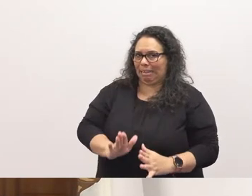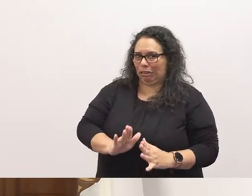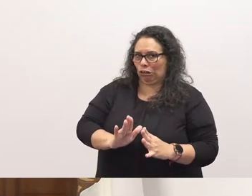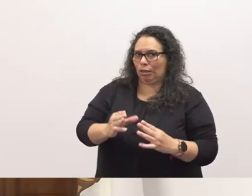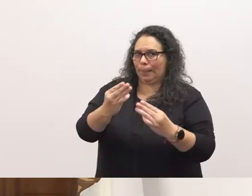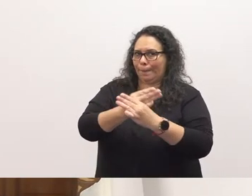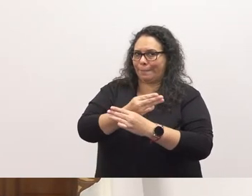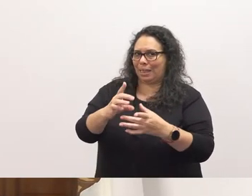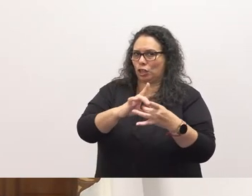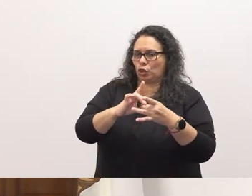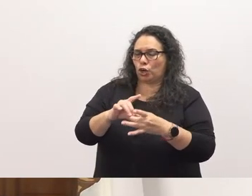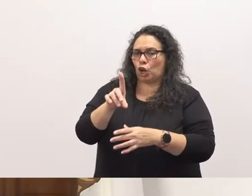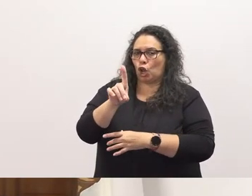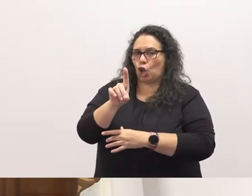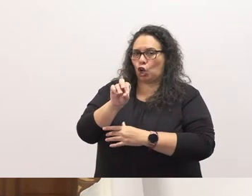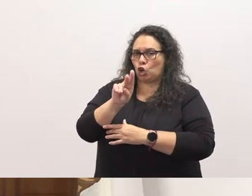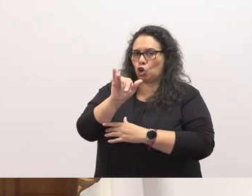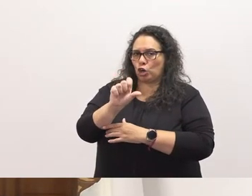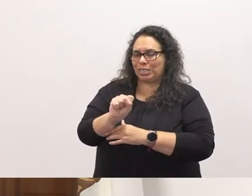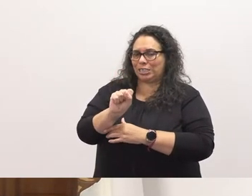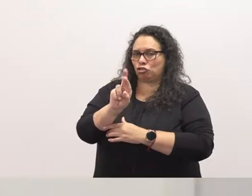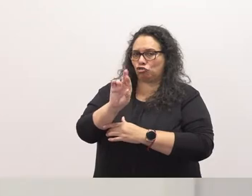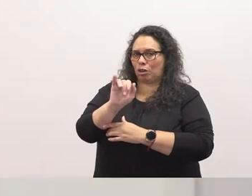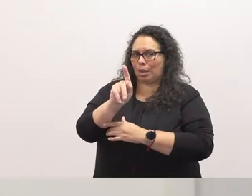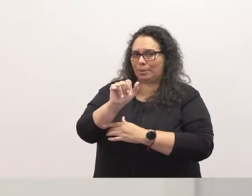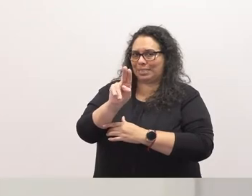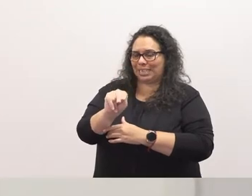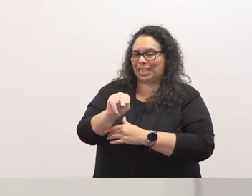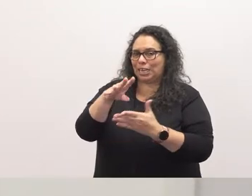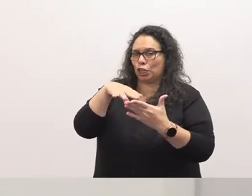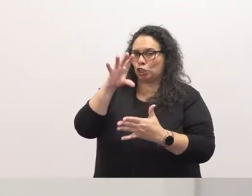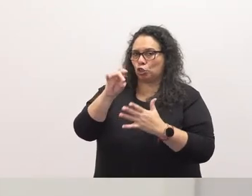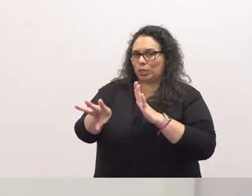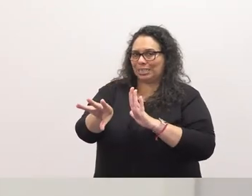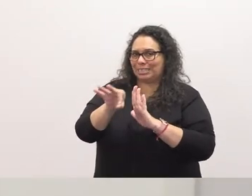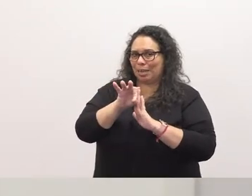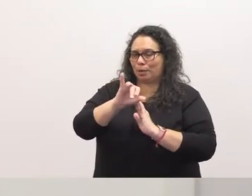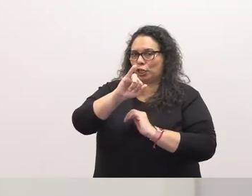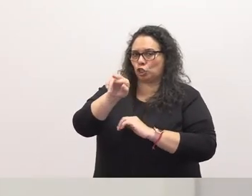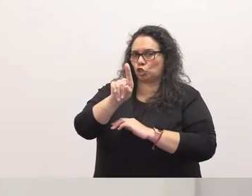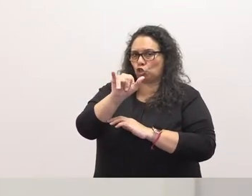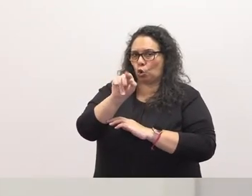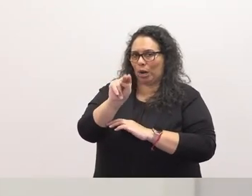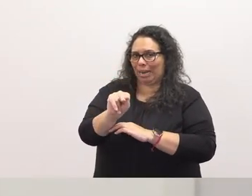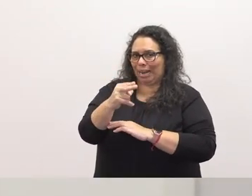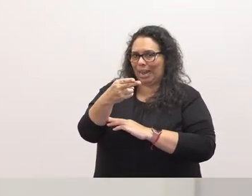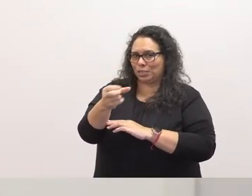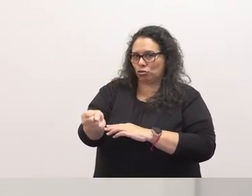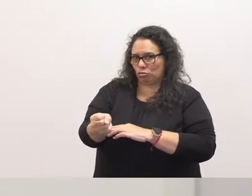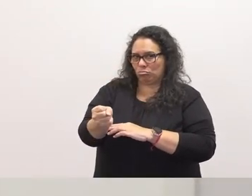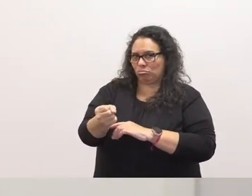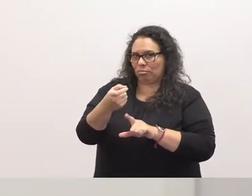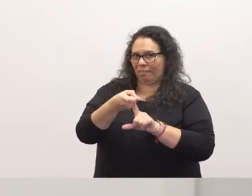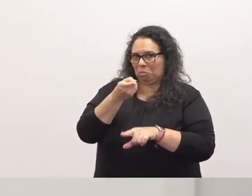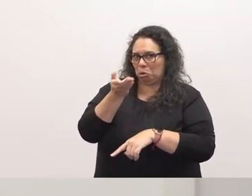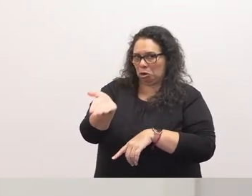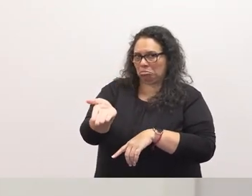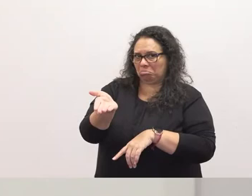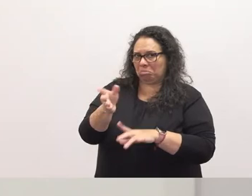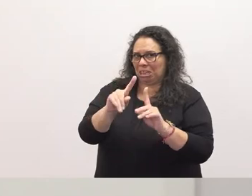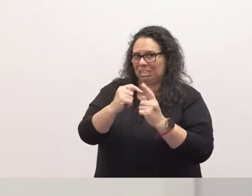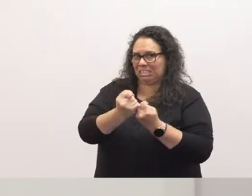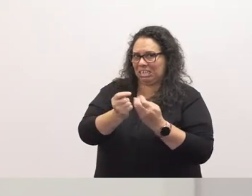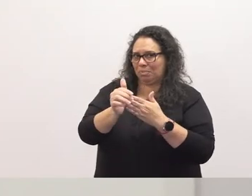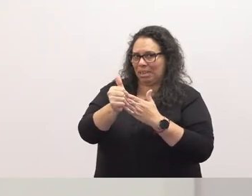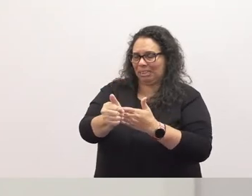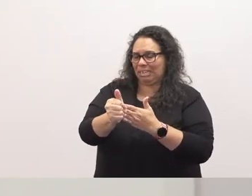math collaborative, Doris Robinson. Those students are selected at Jordan High School by Doris Robinson and the team that